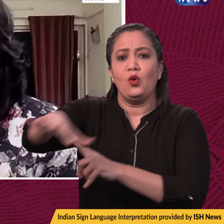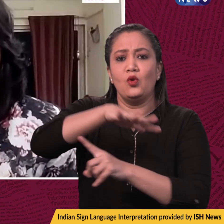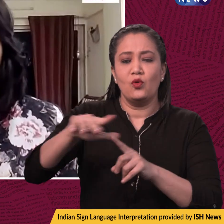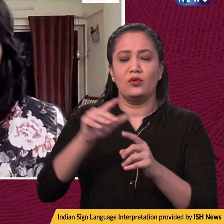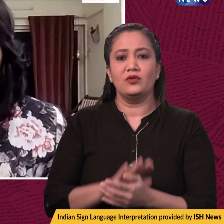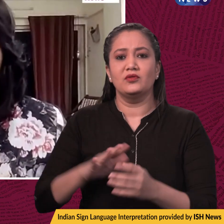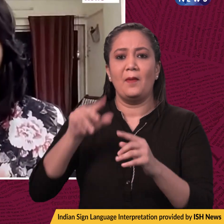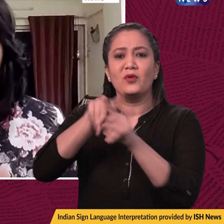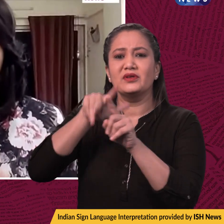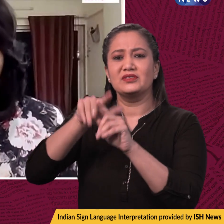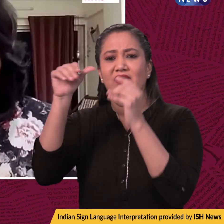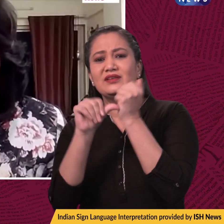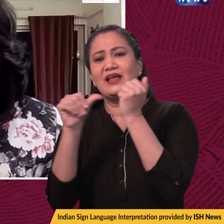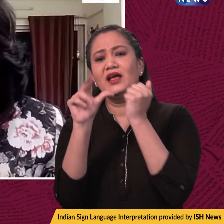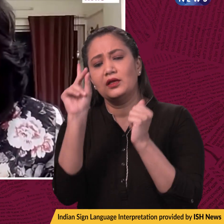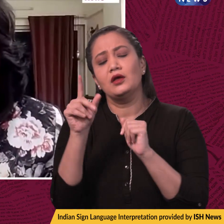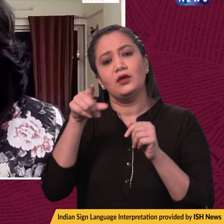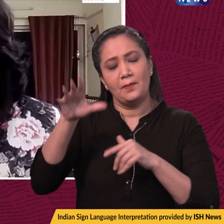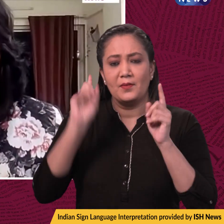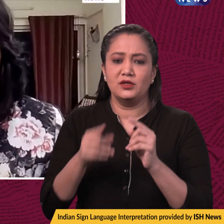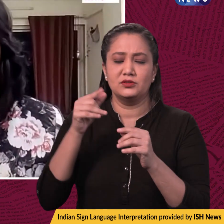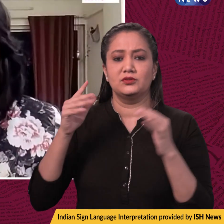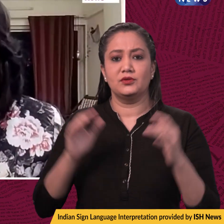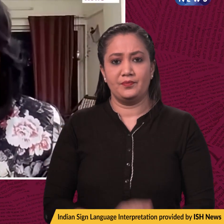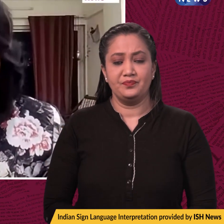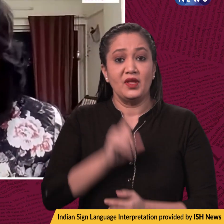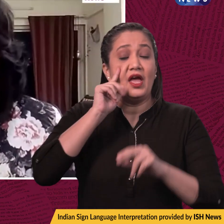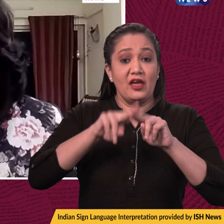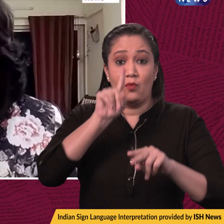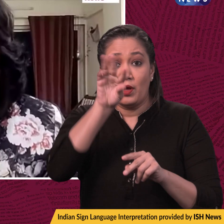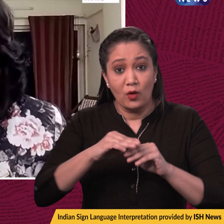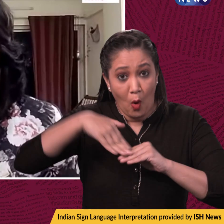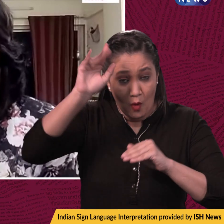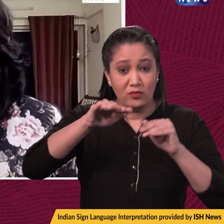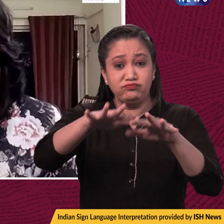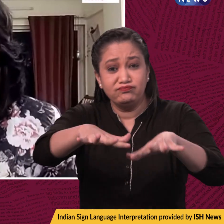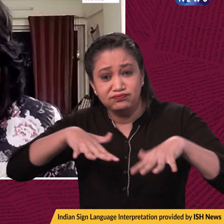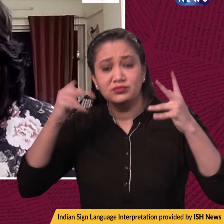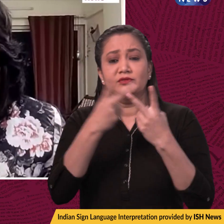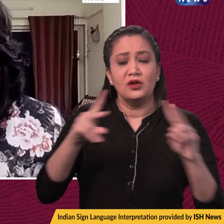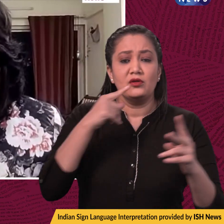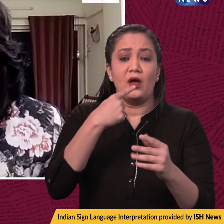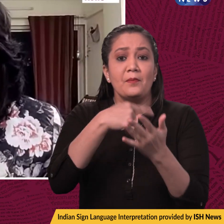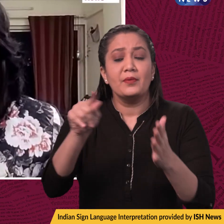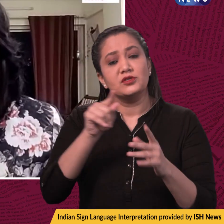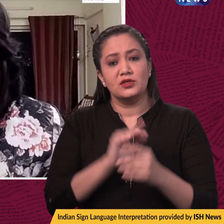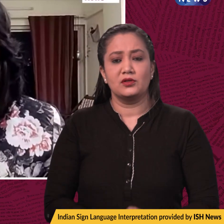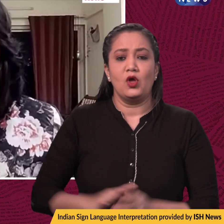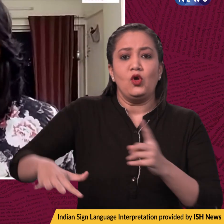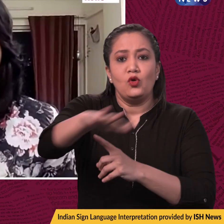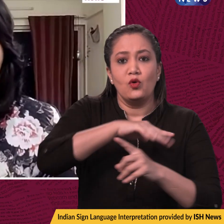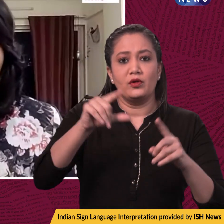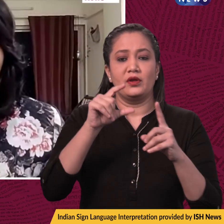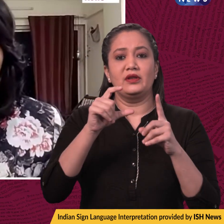local assistant municipal commissioners. Now, in case of gatherings above 1,000, organizers need to take permission from the